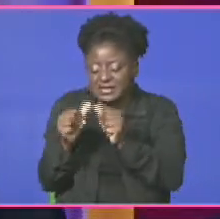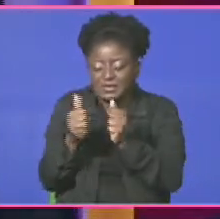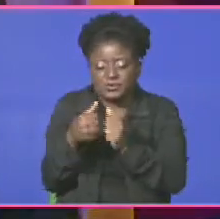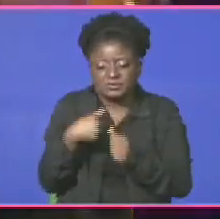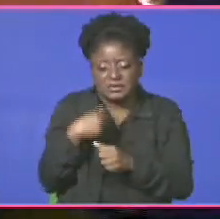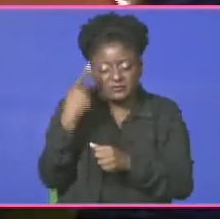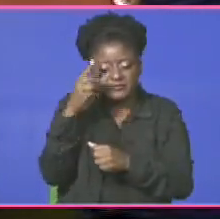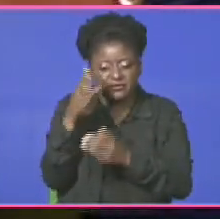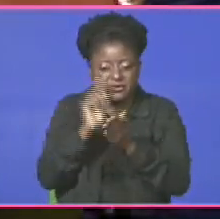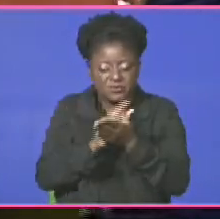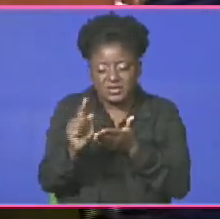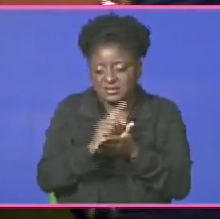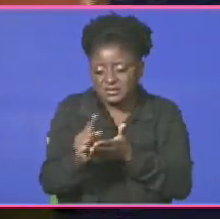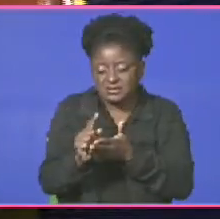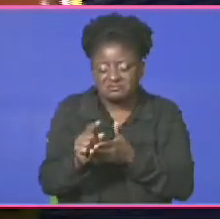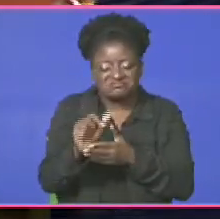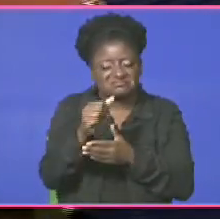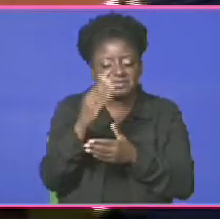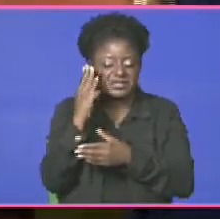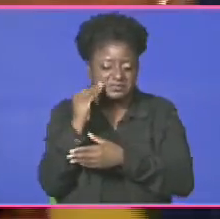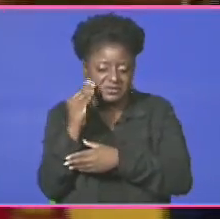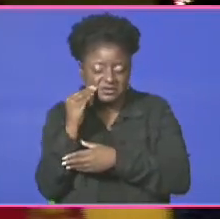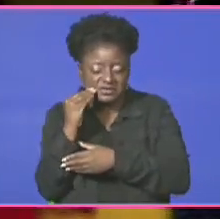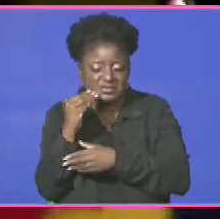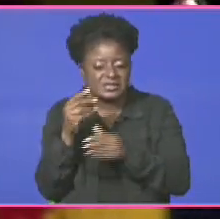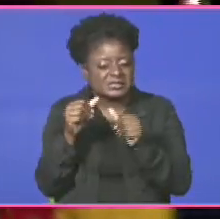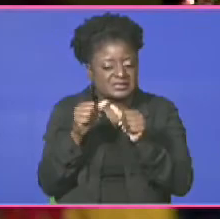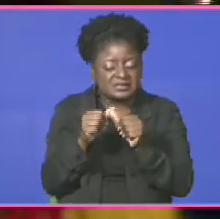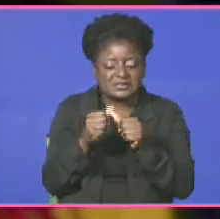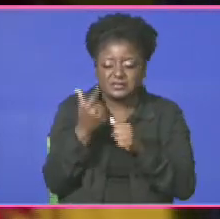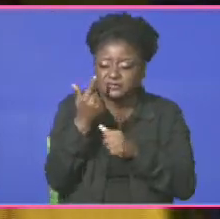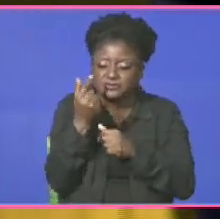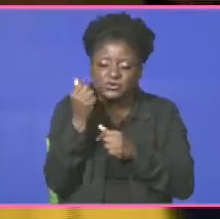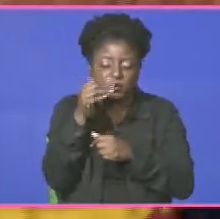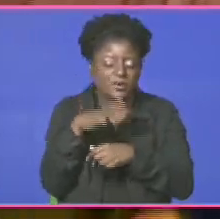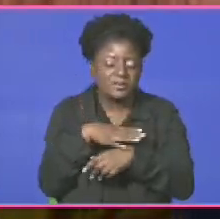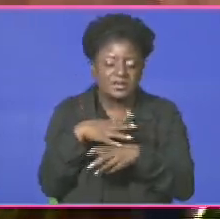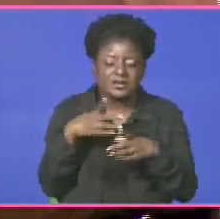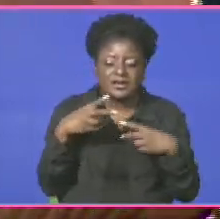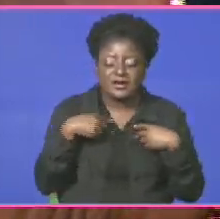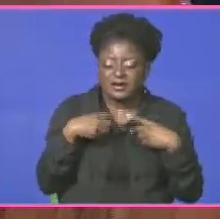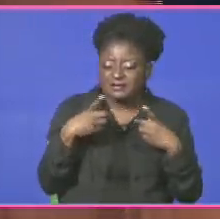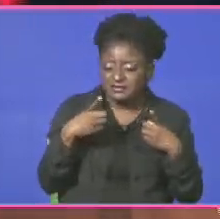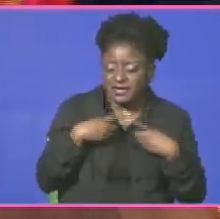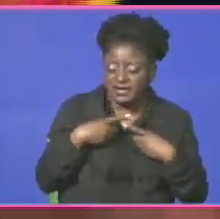It was an experience. An experience that still few women have had. Christie is still among the few